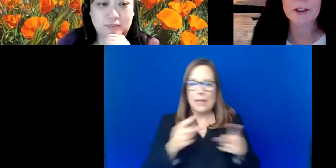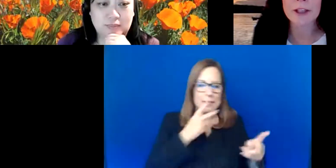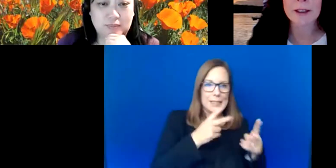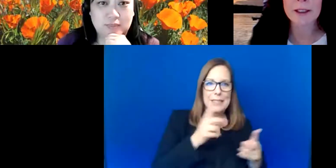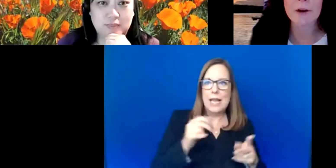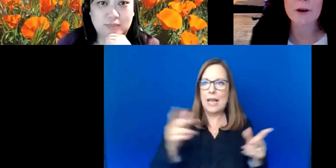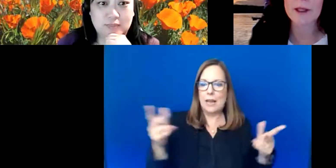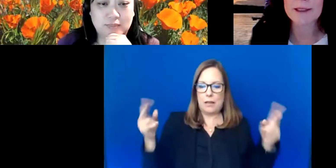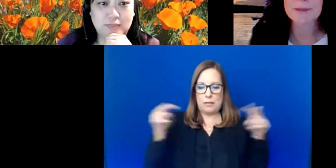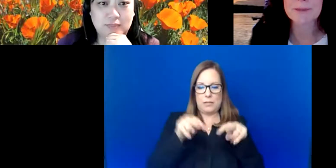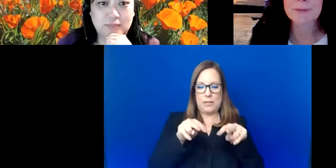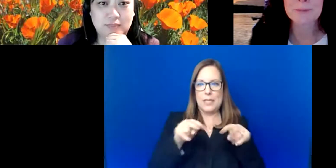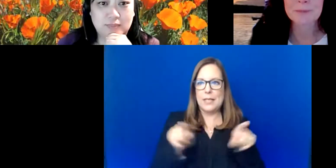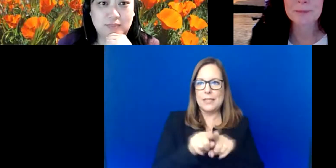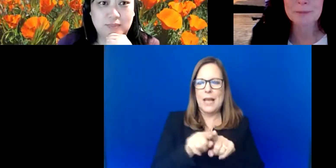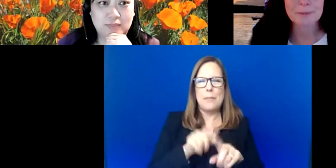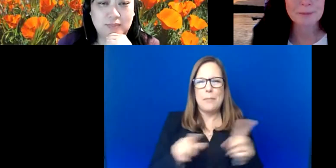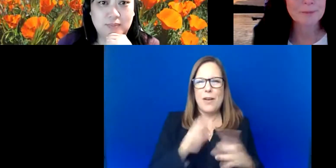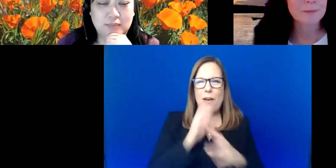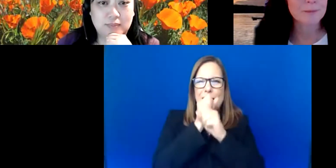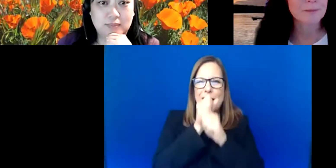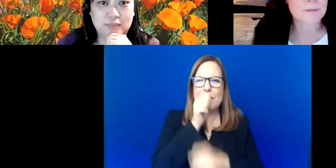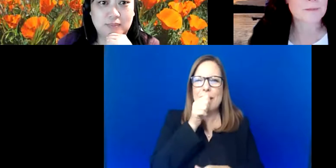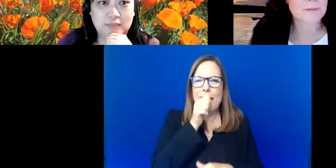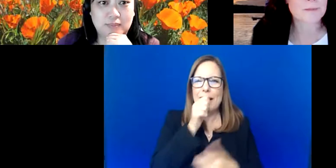on confidentiality are in place?